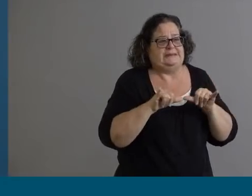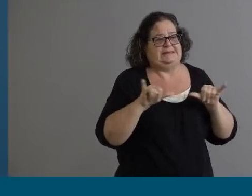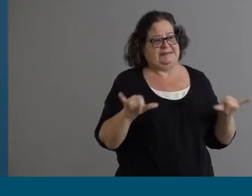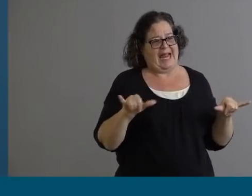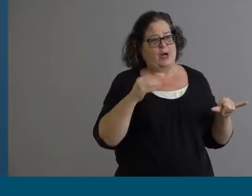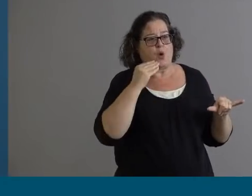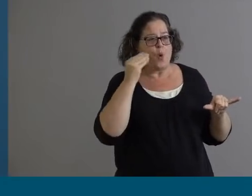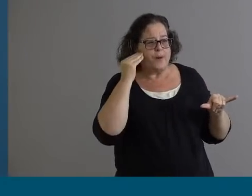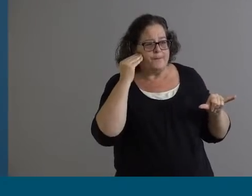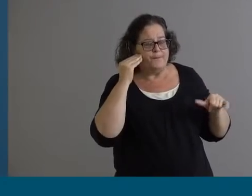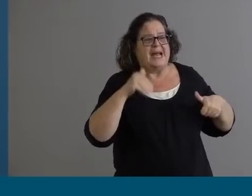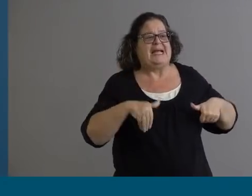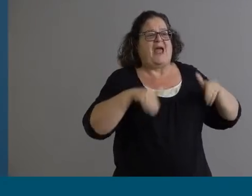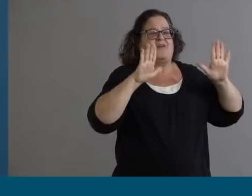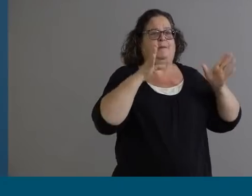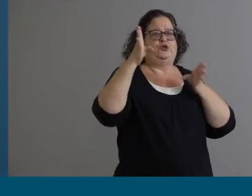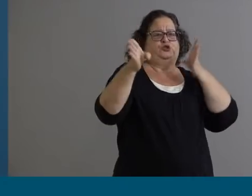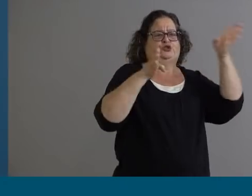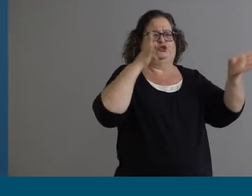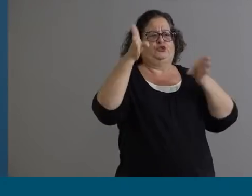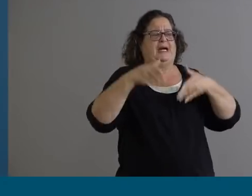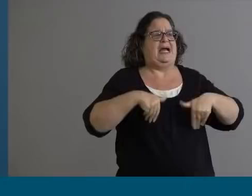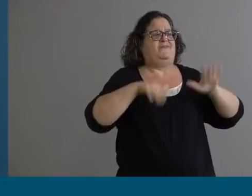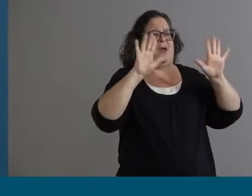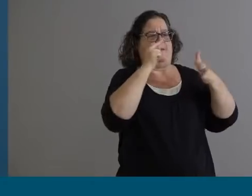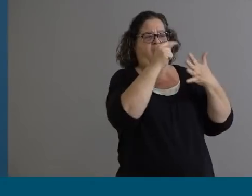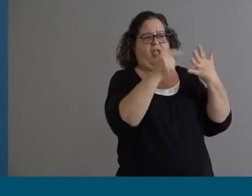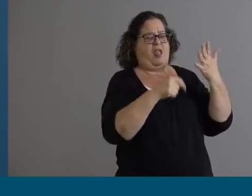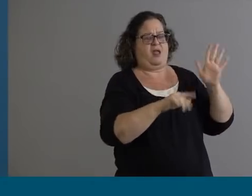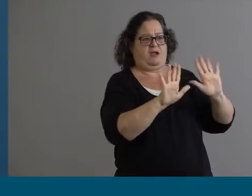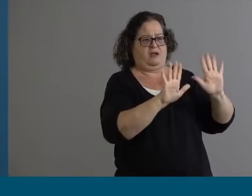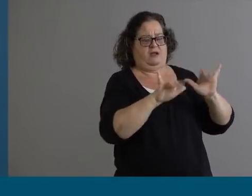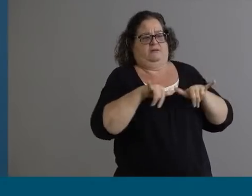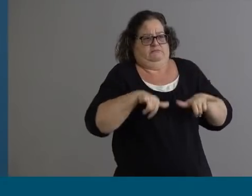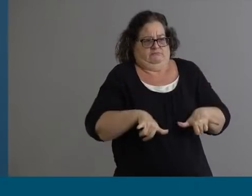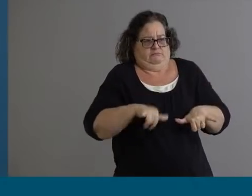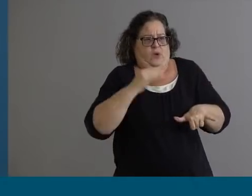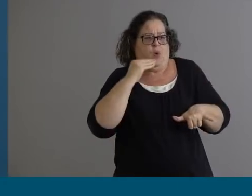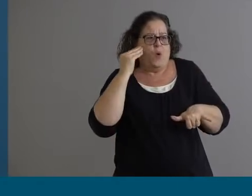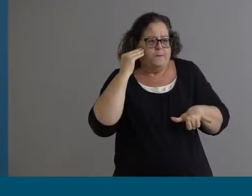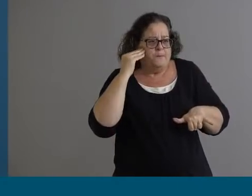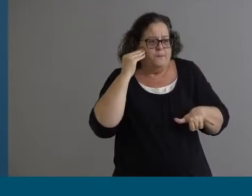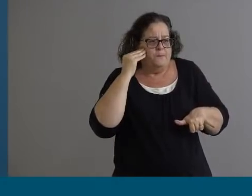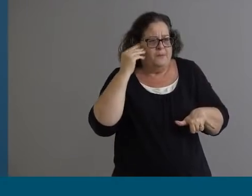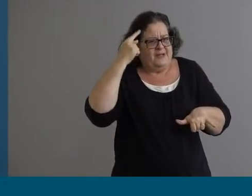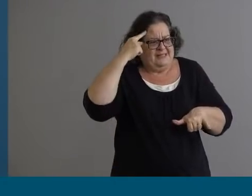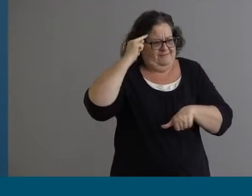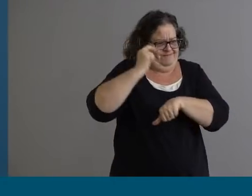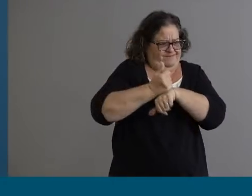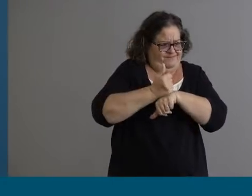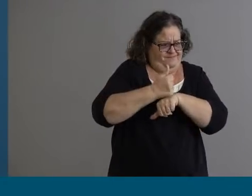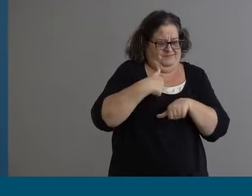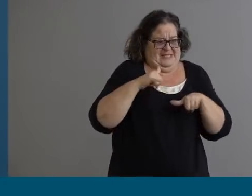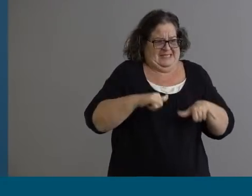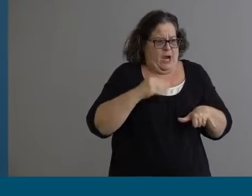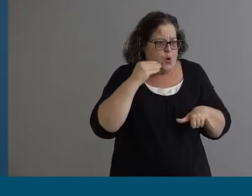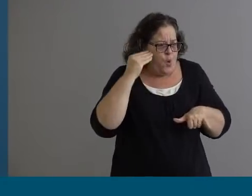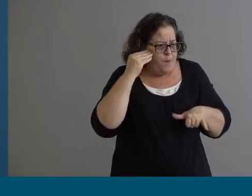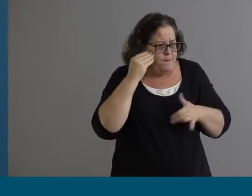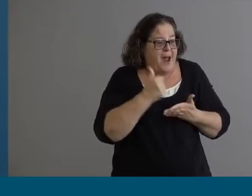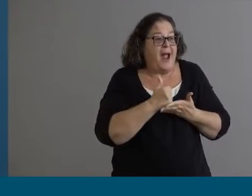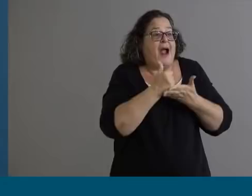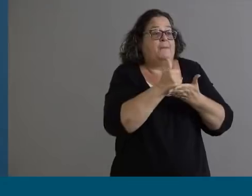a mindset. And if you see it as helping other Arizonans, helping our state, helping our